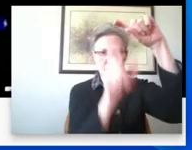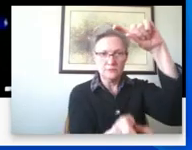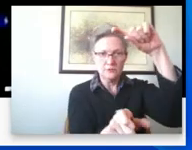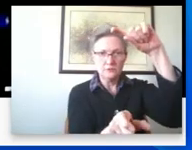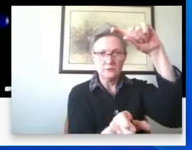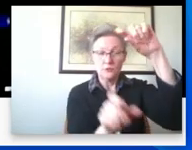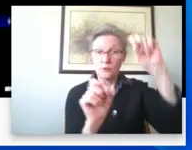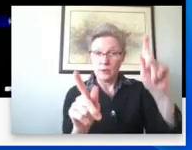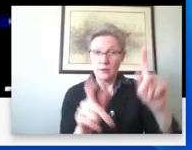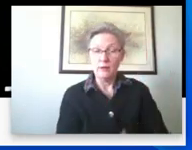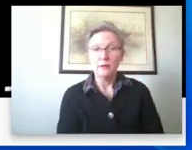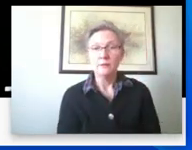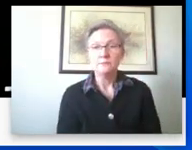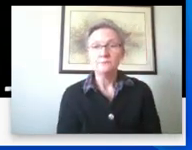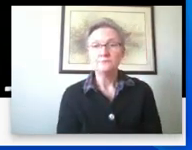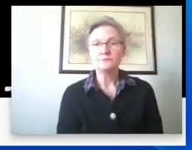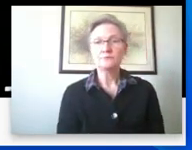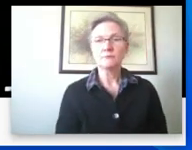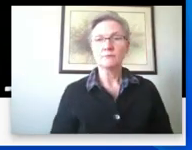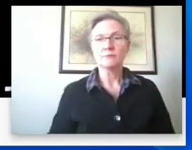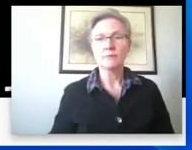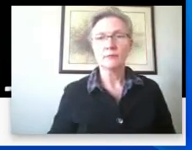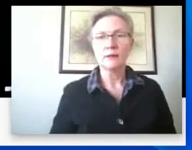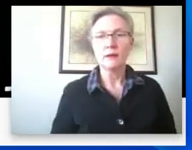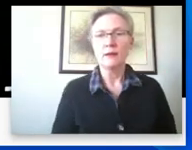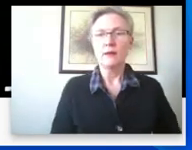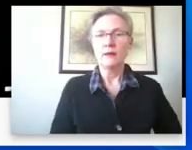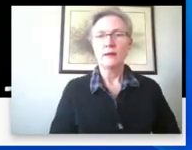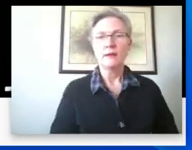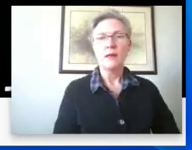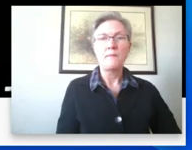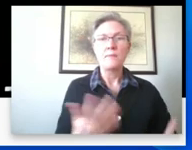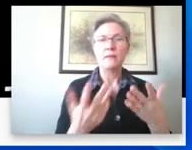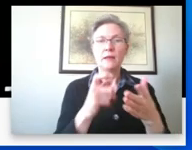columns. Okay? So